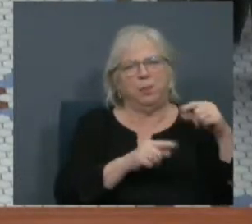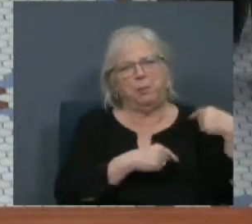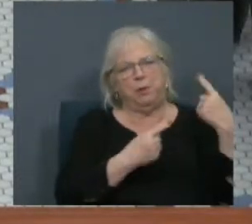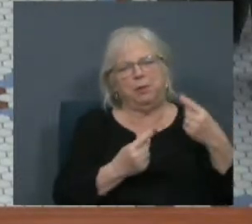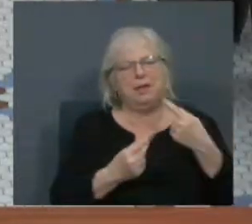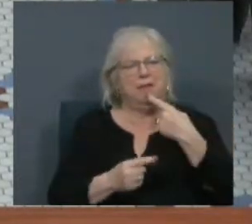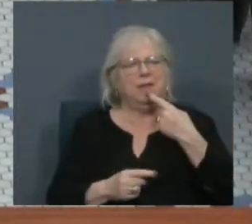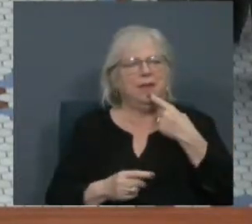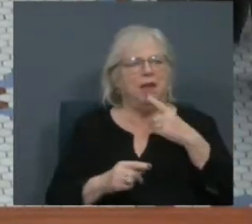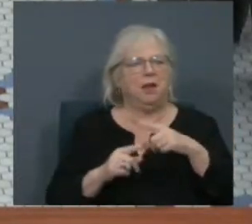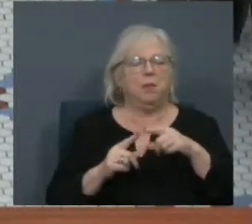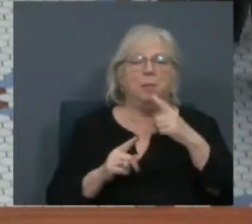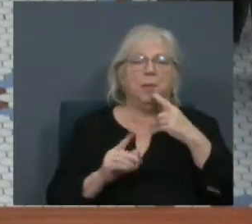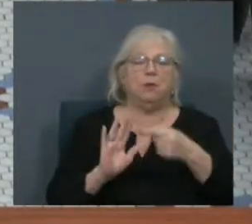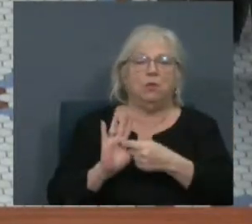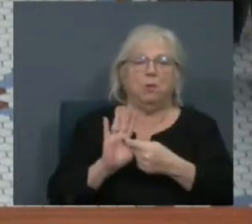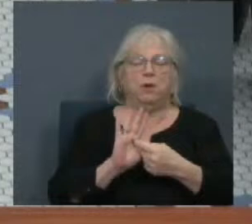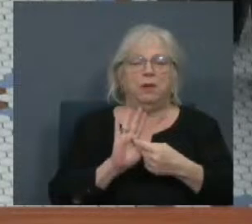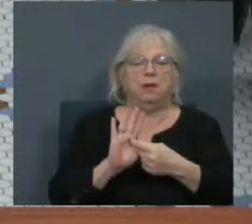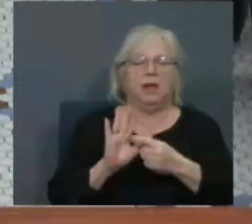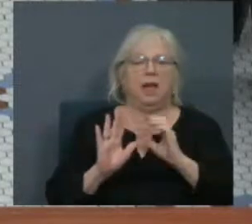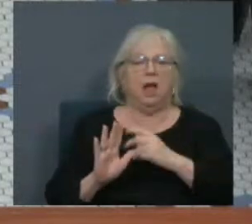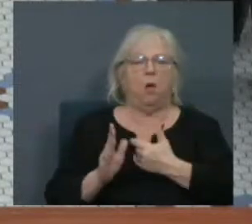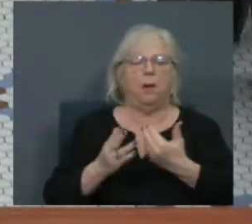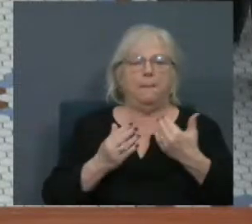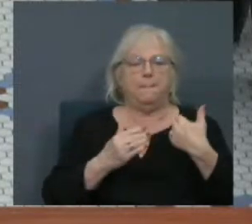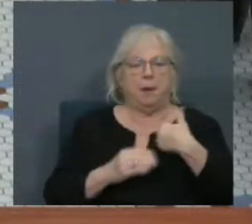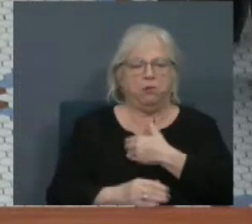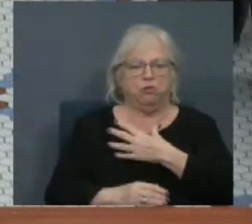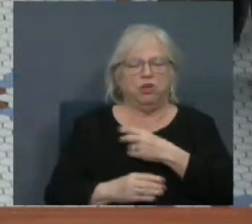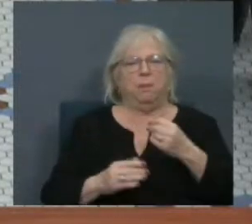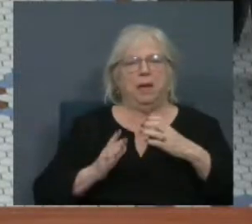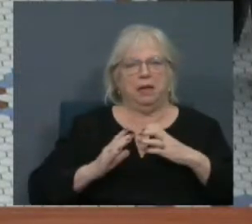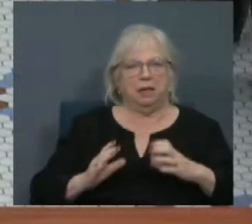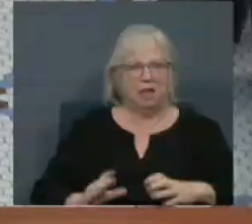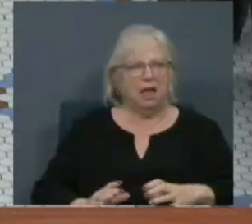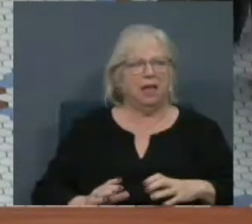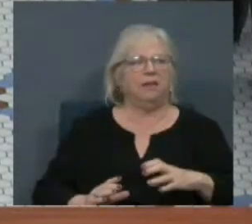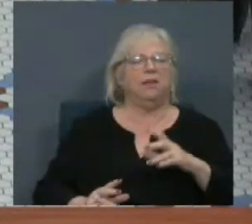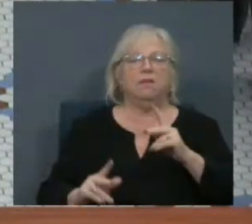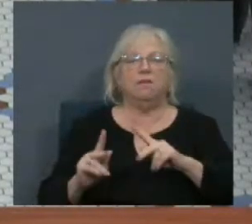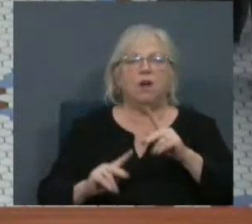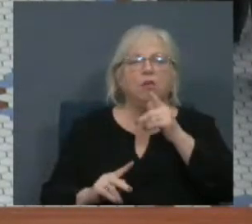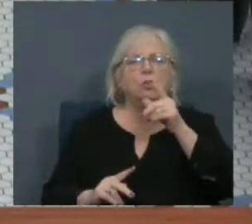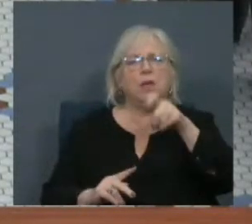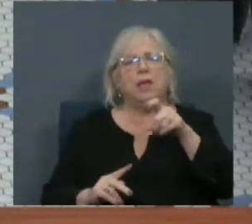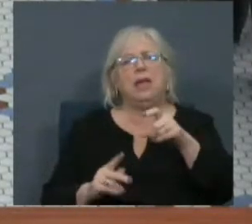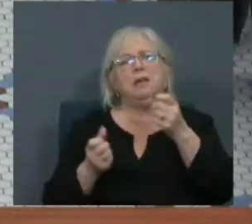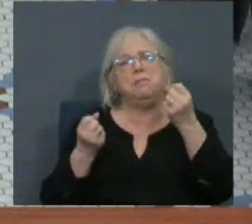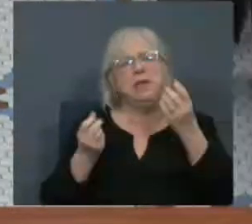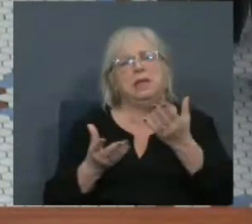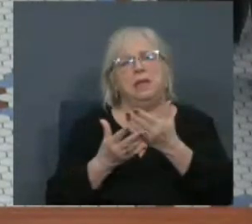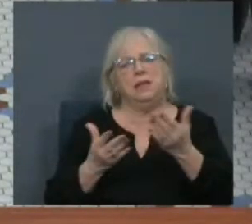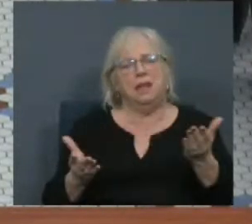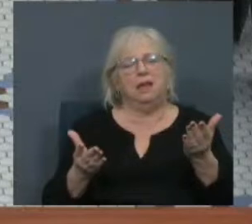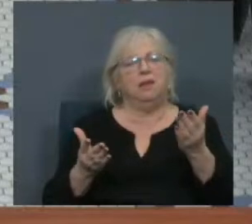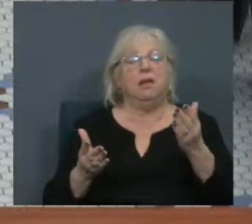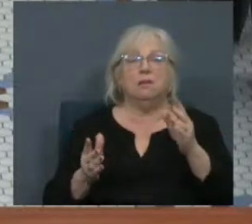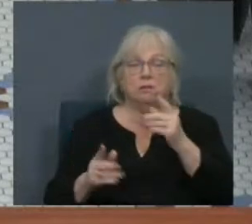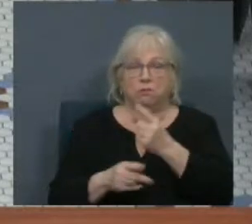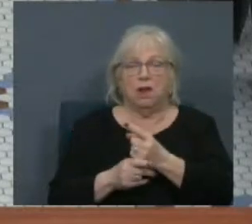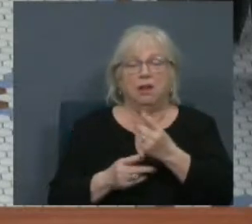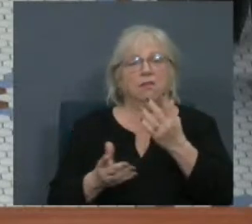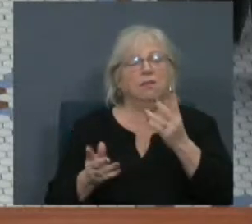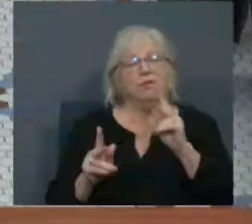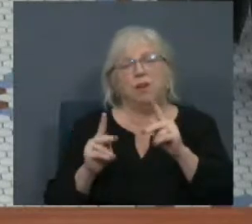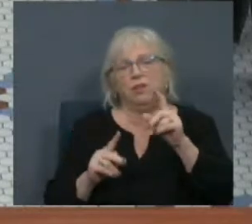to you on behalf of our membership, on behalf of our clients, folks who are in need of a lot of things, right? Folks who are in